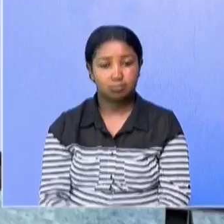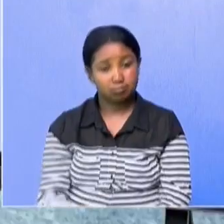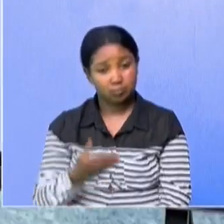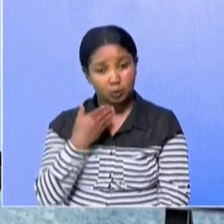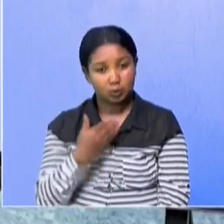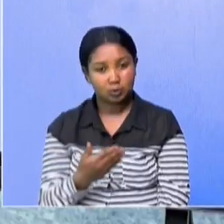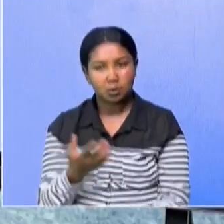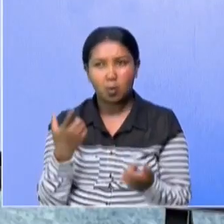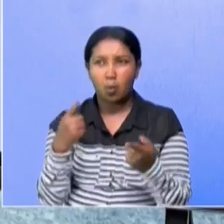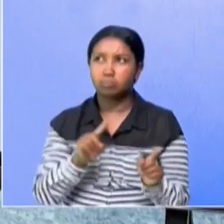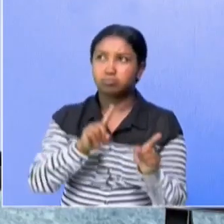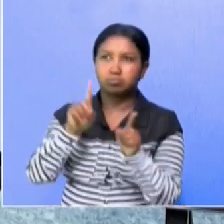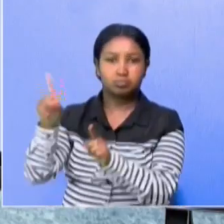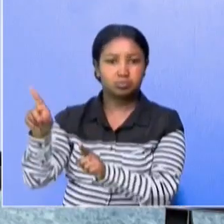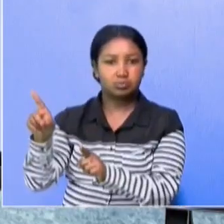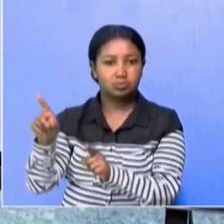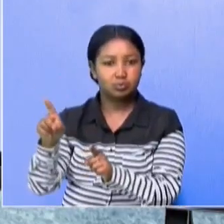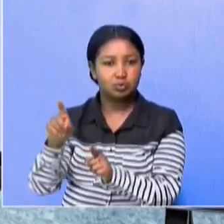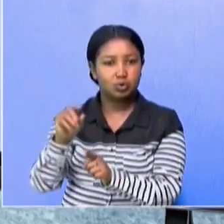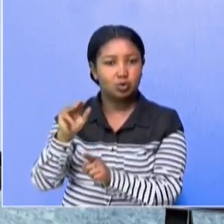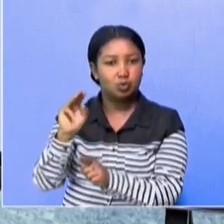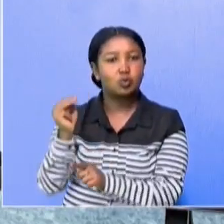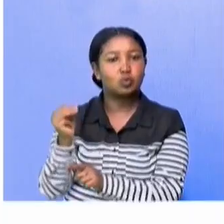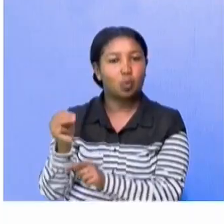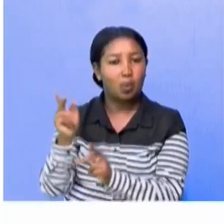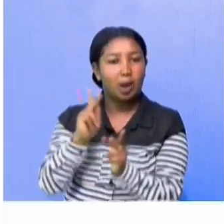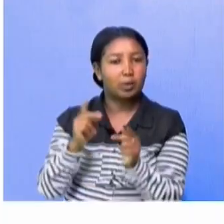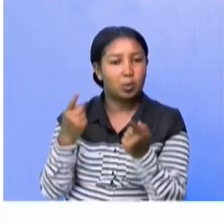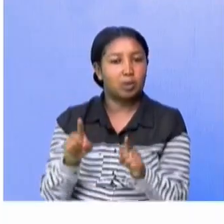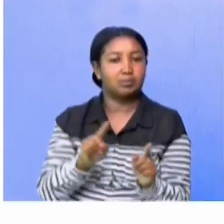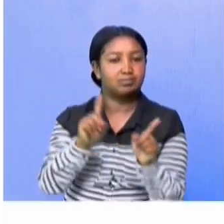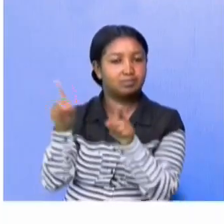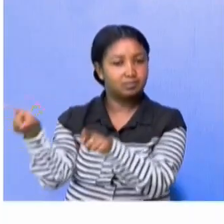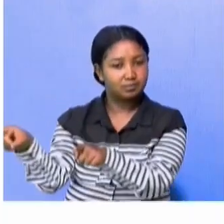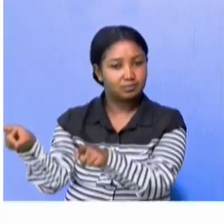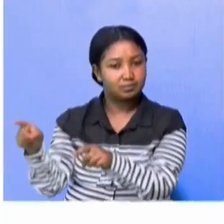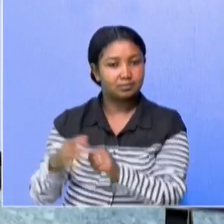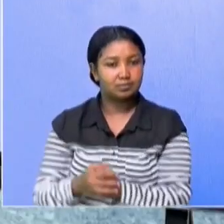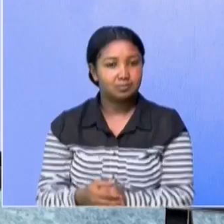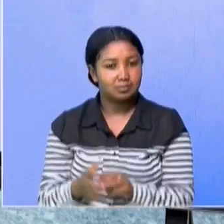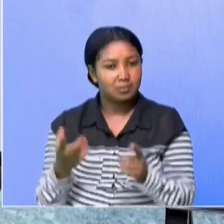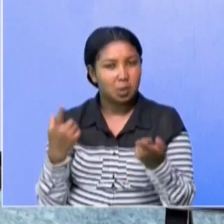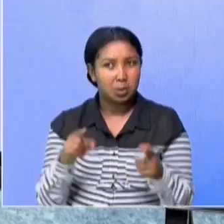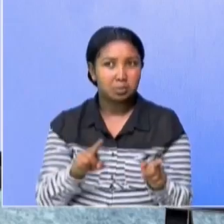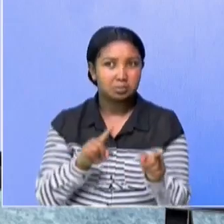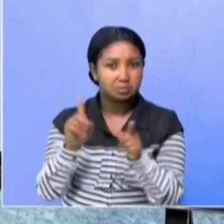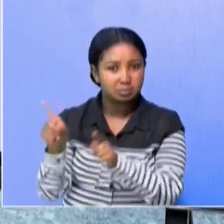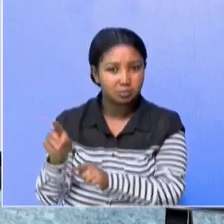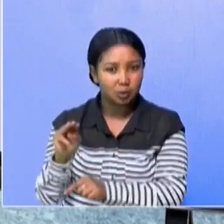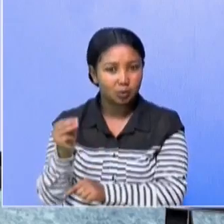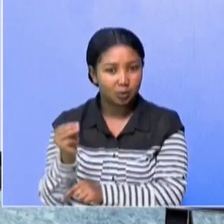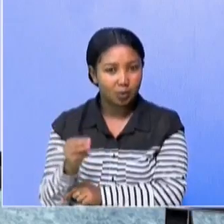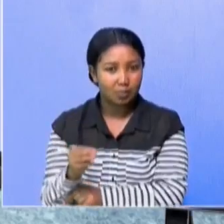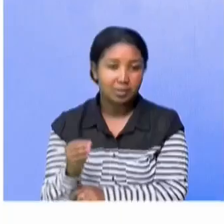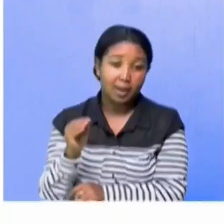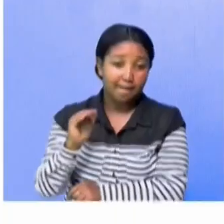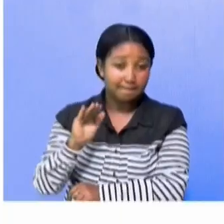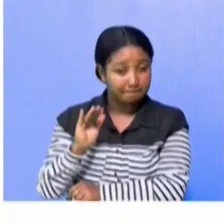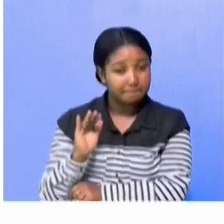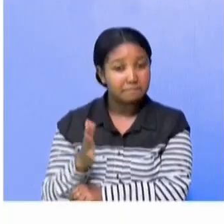Good. When do you go to Entoto Park? Or when you go Entoto Park?